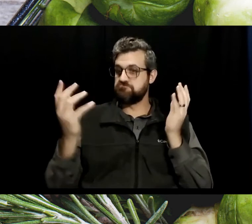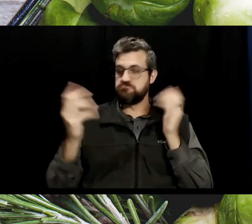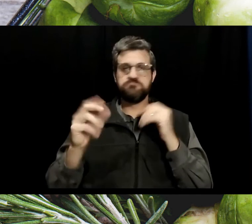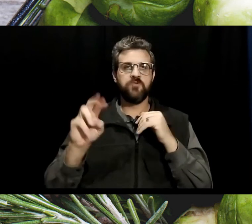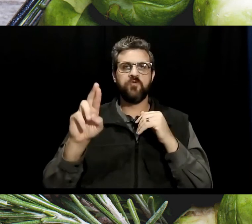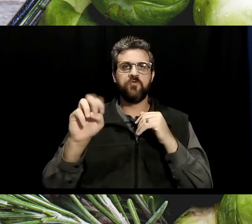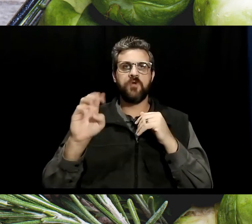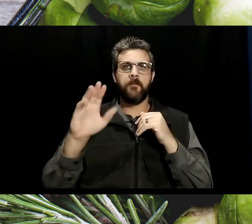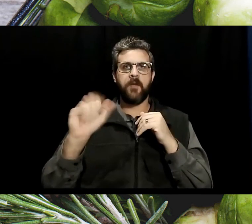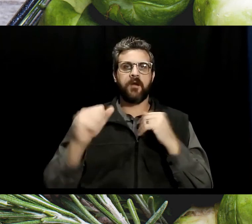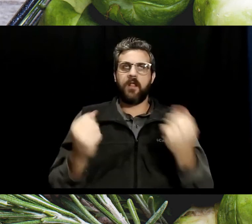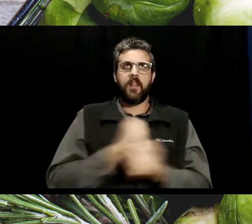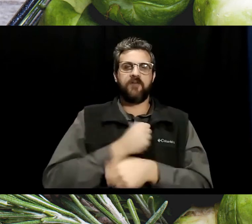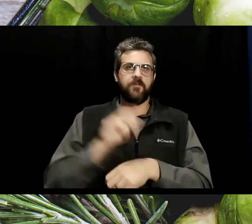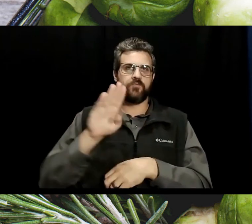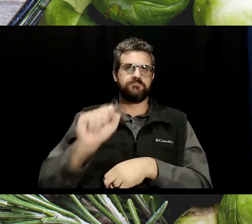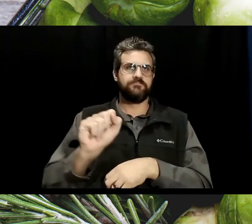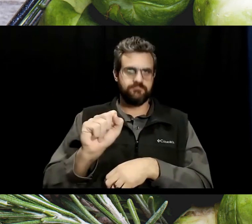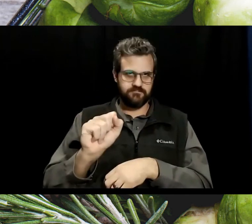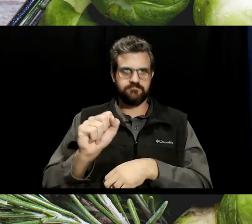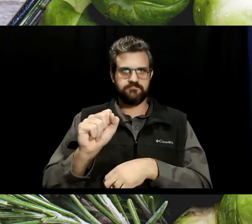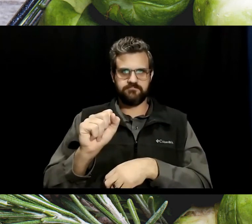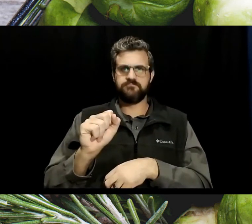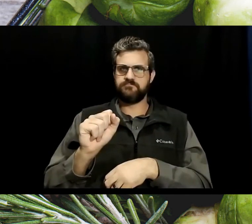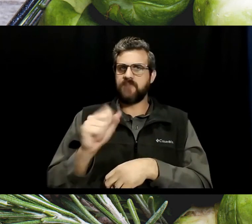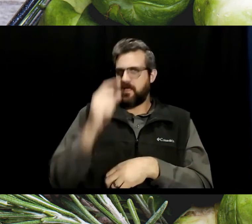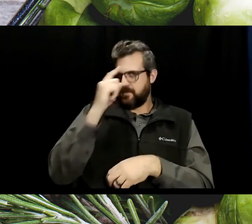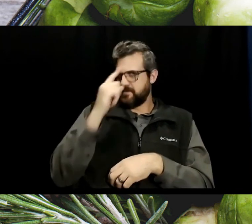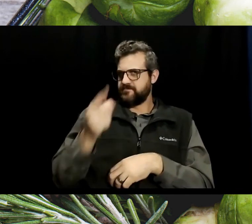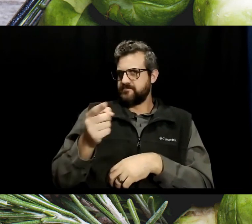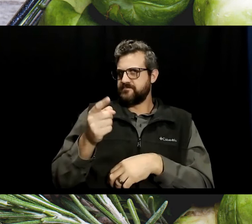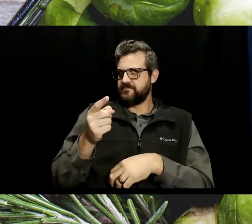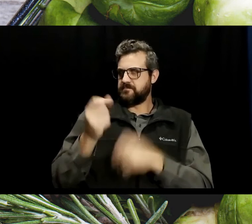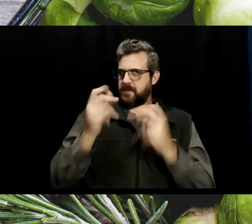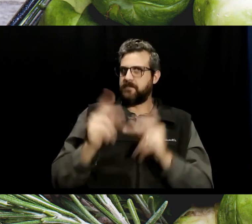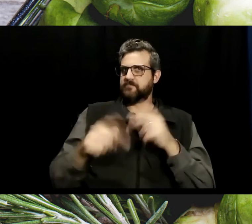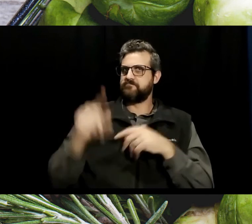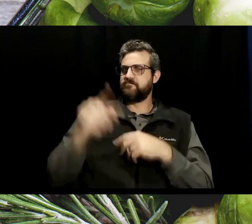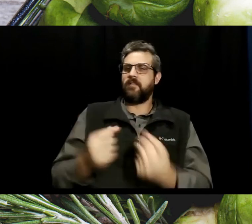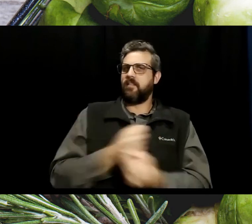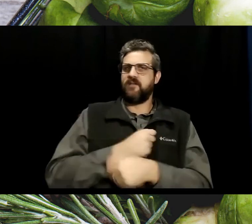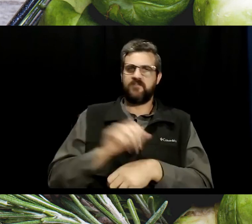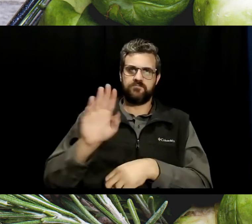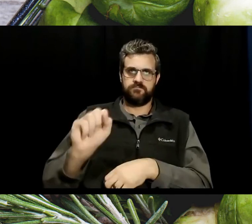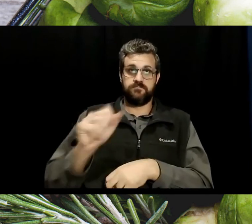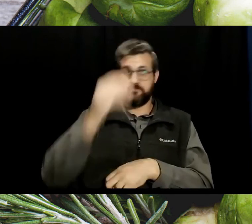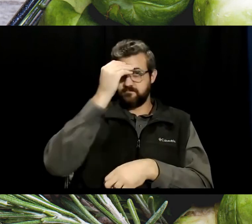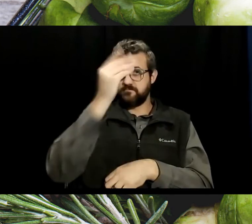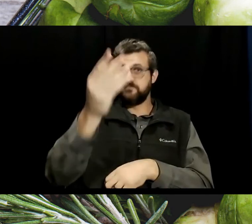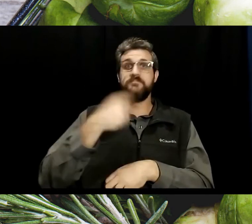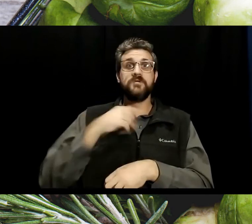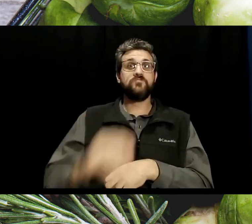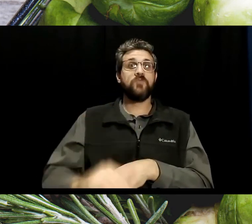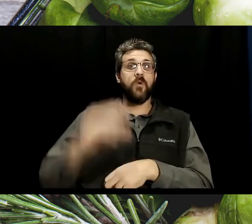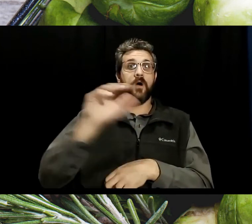Brussels sprouts. I think we have lots of Brussels sprouts lovers as well. I have to say that when I was growing up, Brussels sprouts and